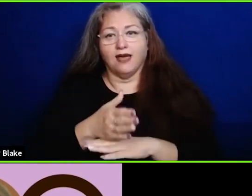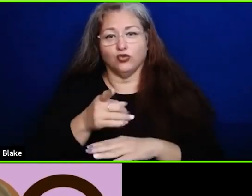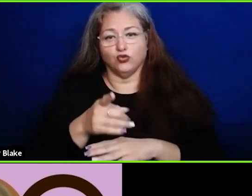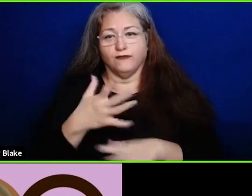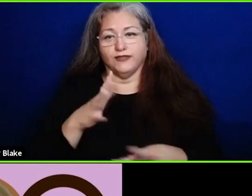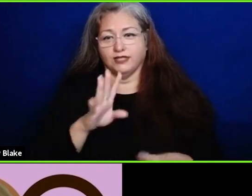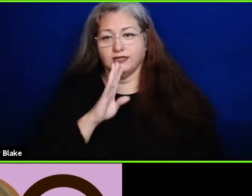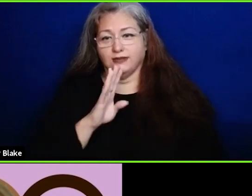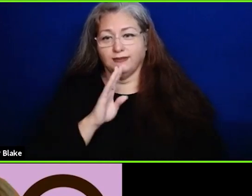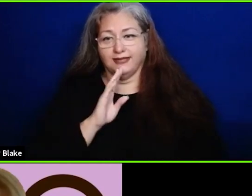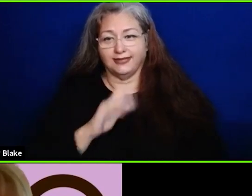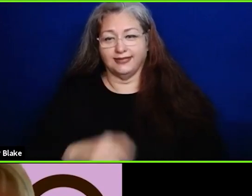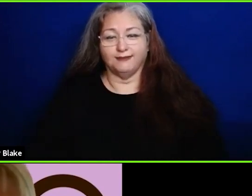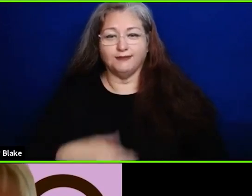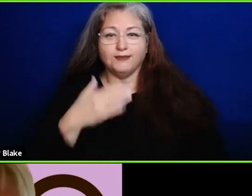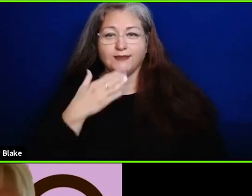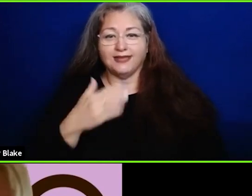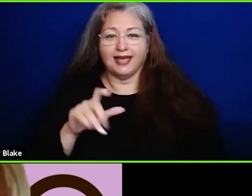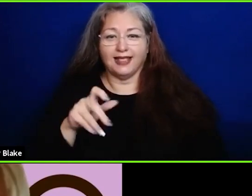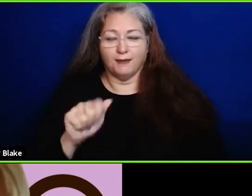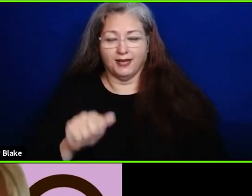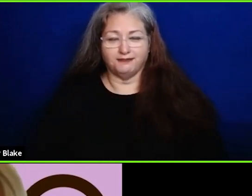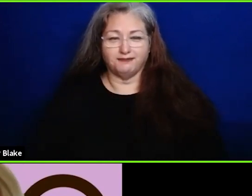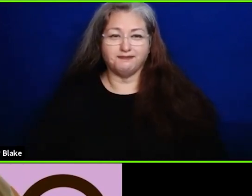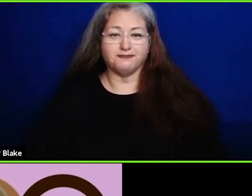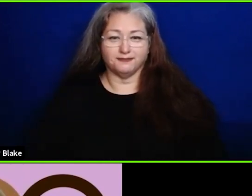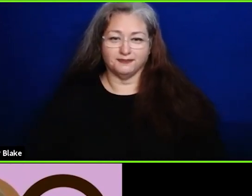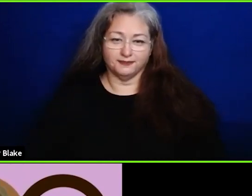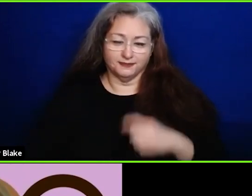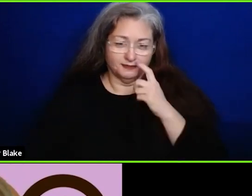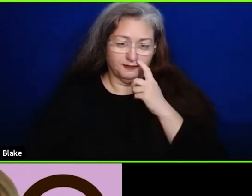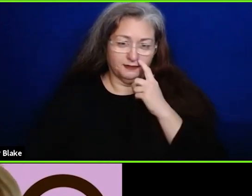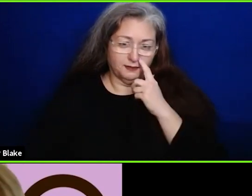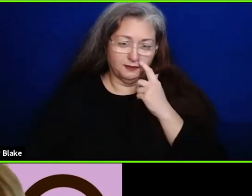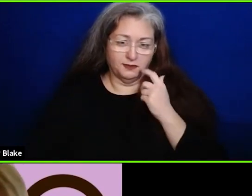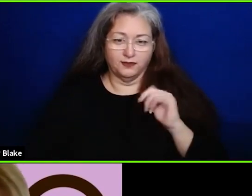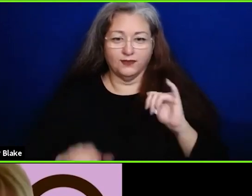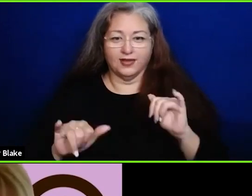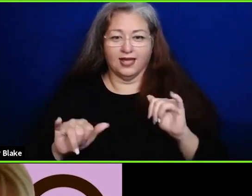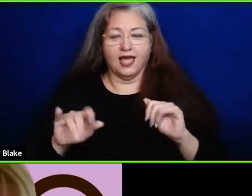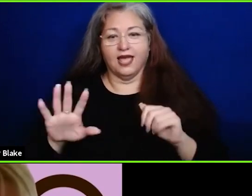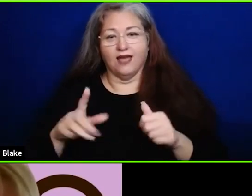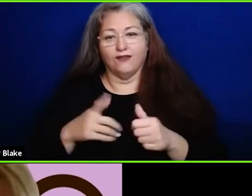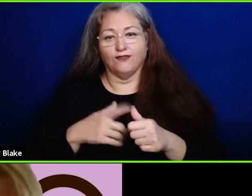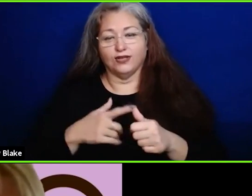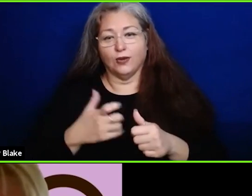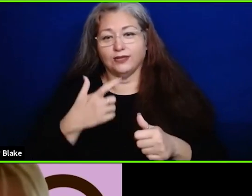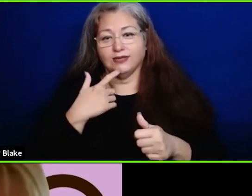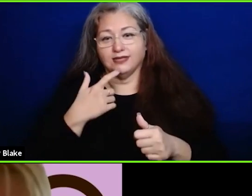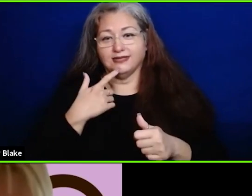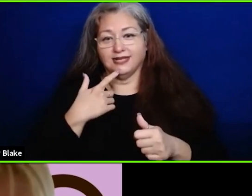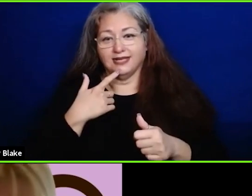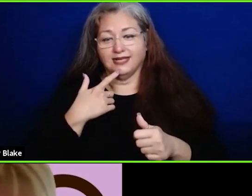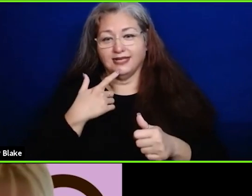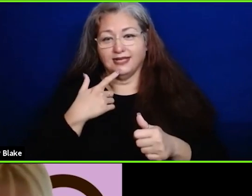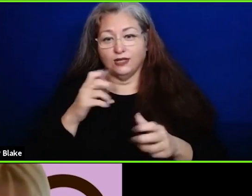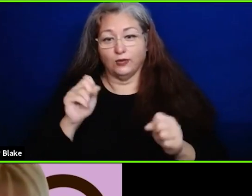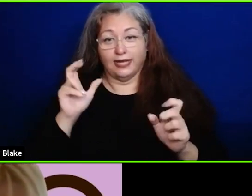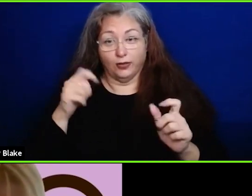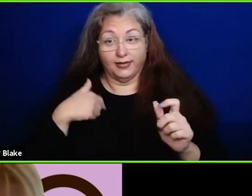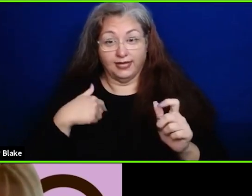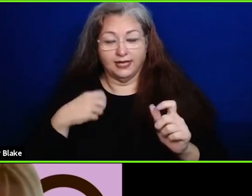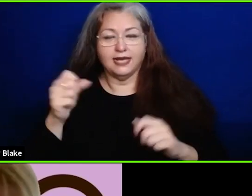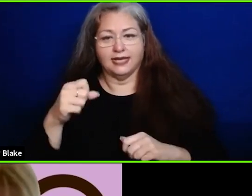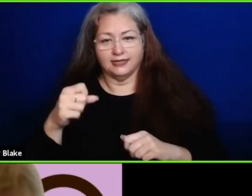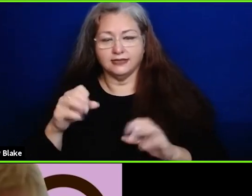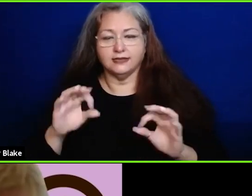speak. Thanks, Lepa. Oh, first I have to say, do you hear me? Yes. Yes.